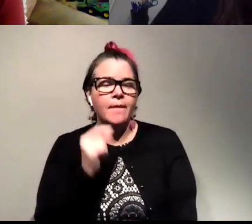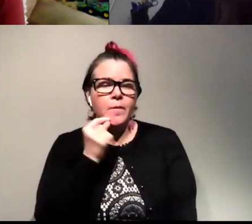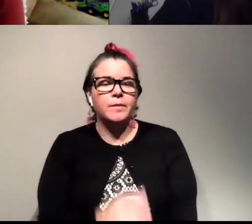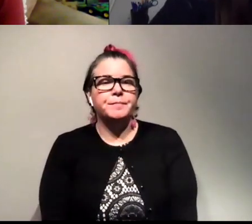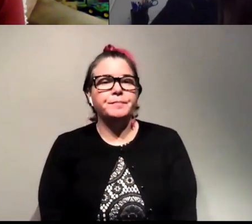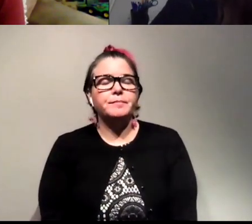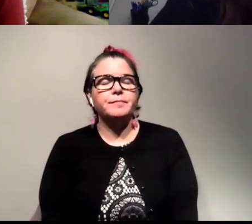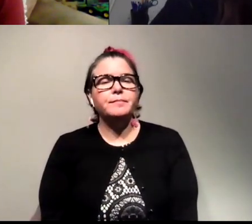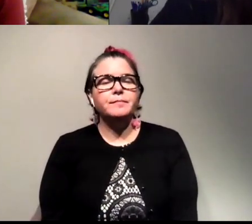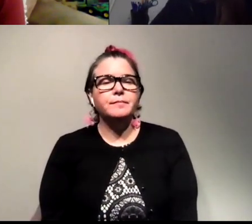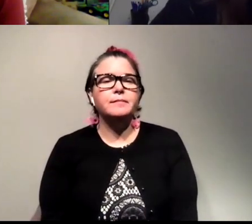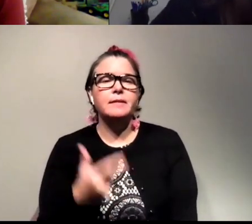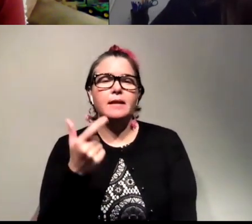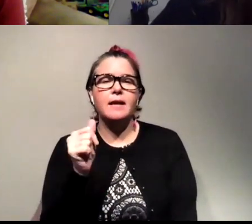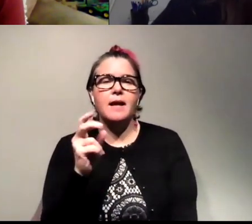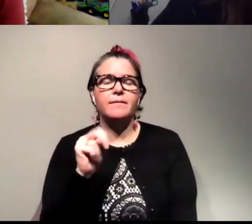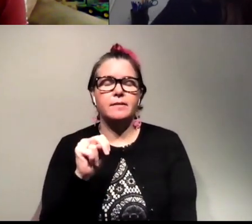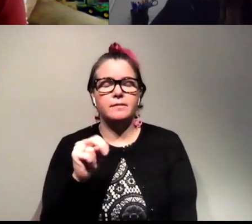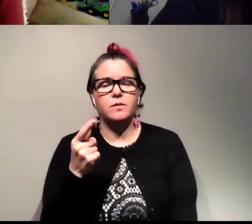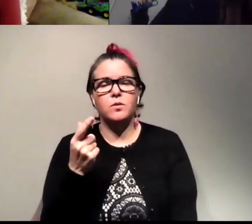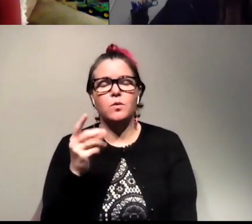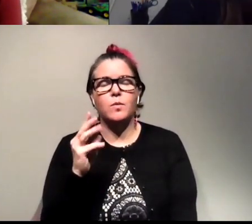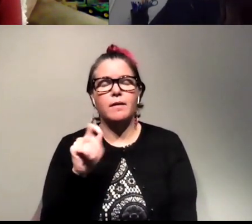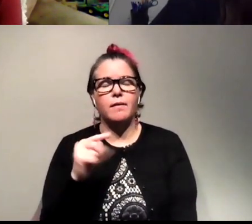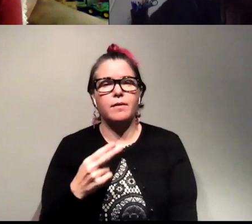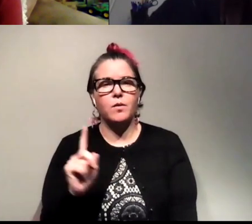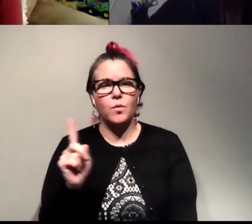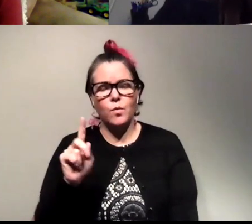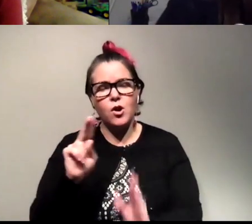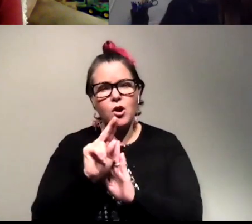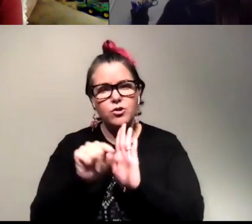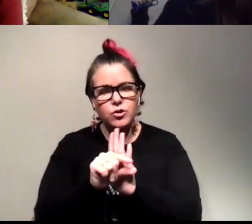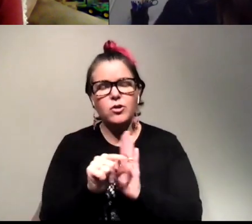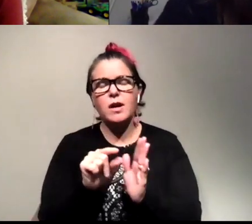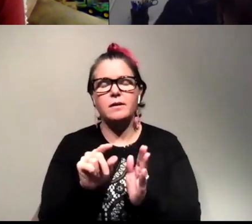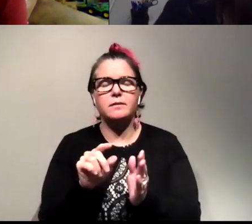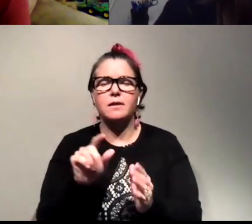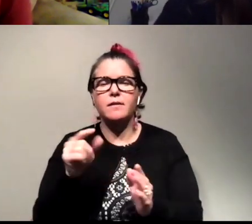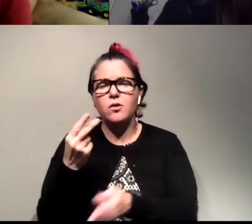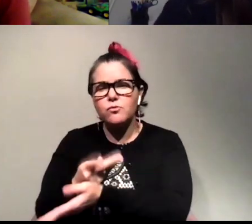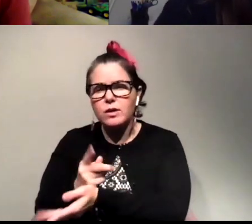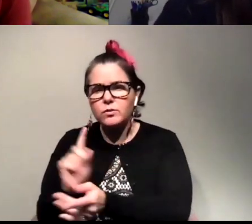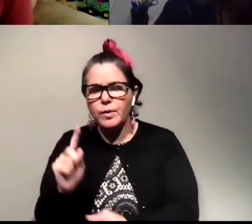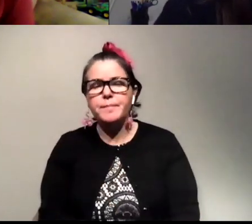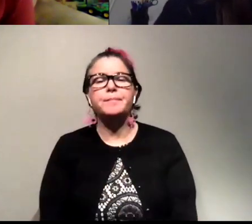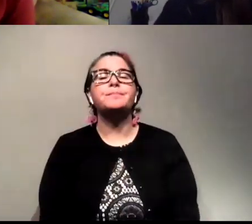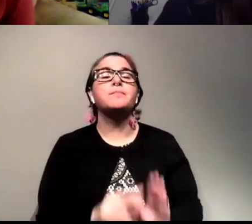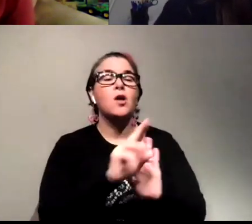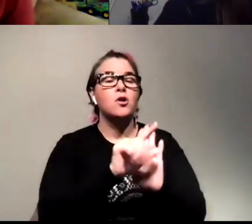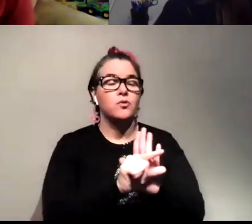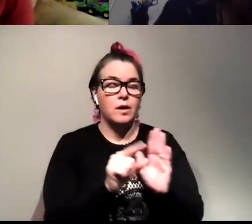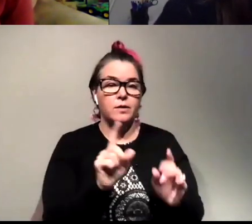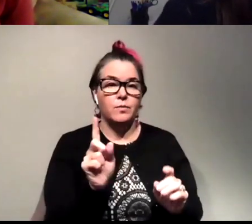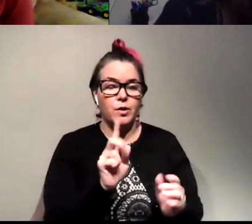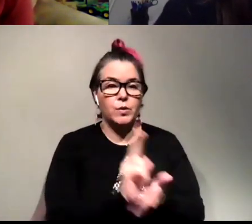have a question from Gavin and Gwyneth. Where did you go to undergrad, and then where did you go to graduate school? So I went to undergraduate at